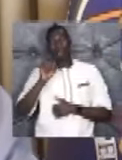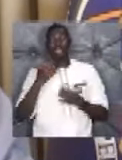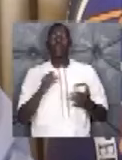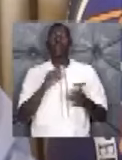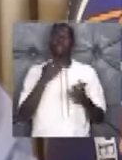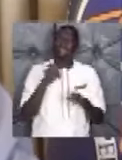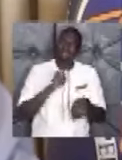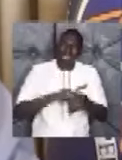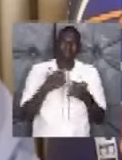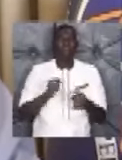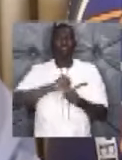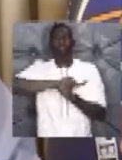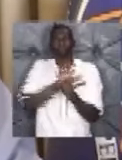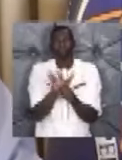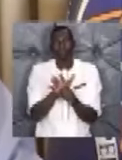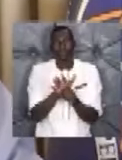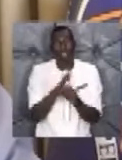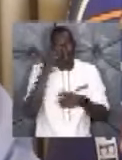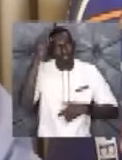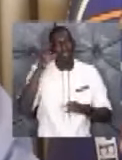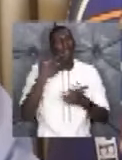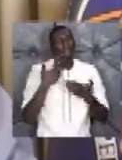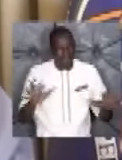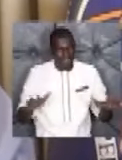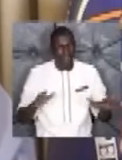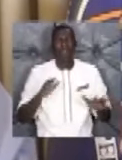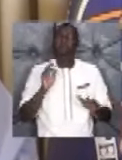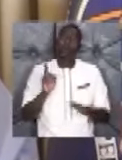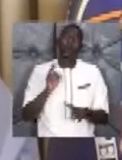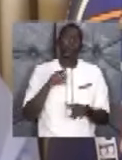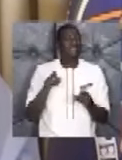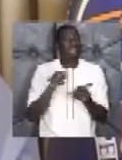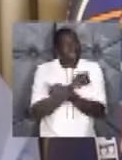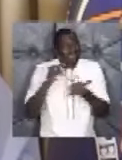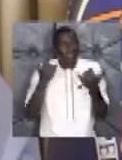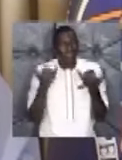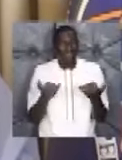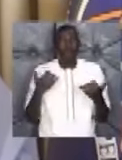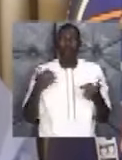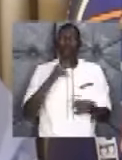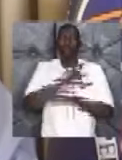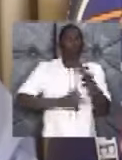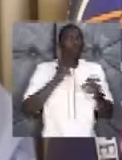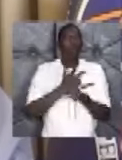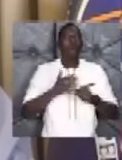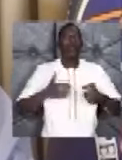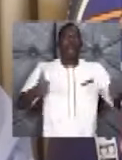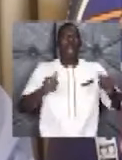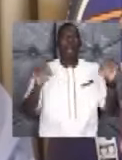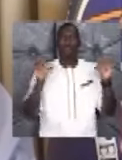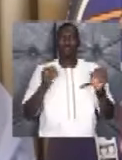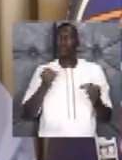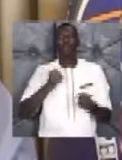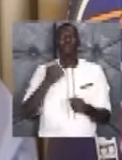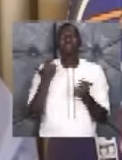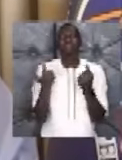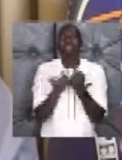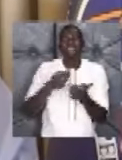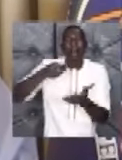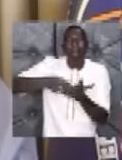Unfortunately, we continue to feel its impact on the global chain of supplies and